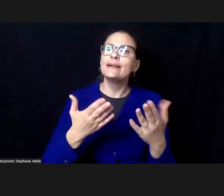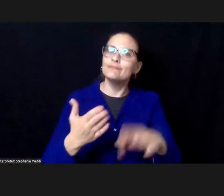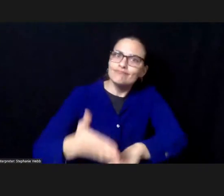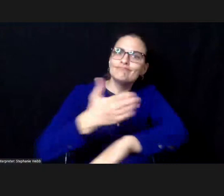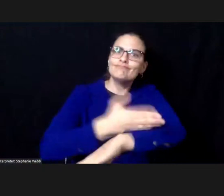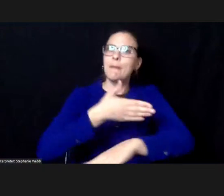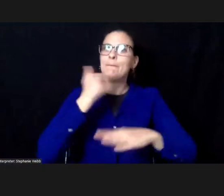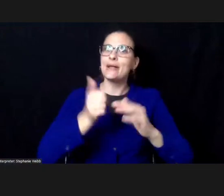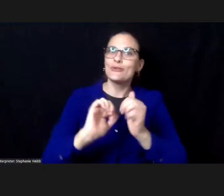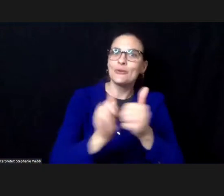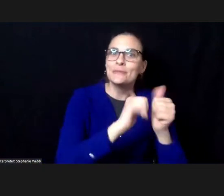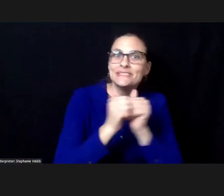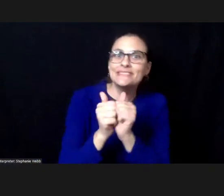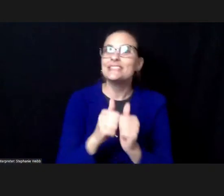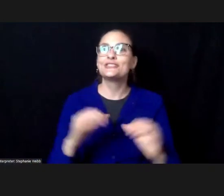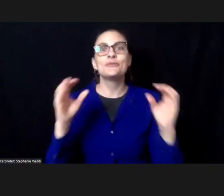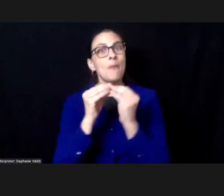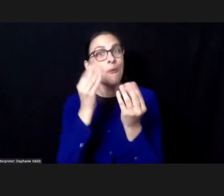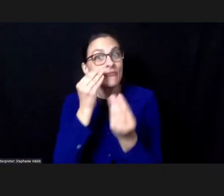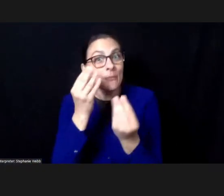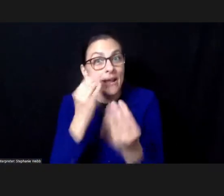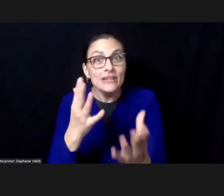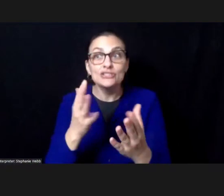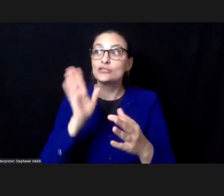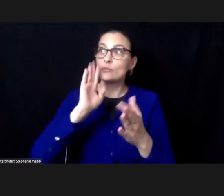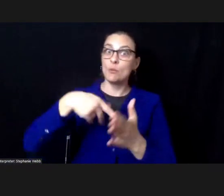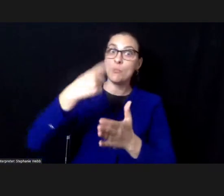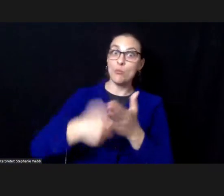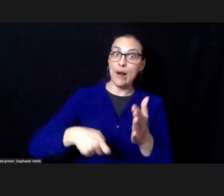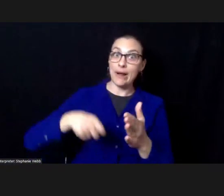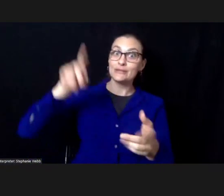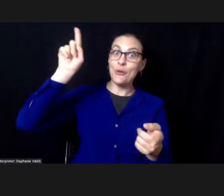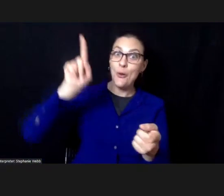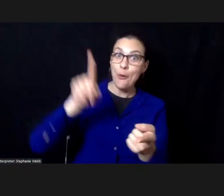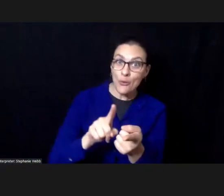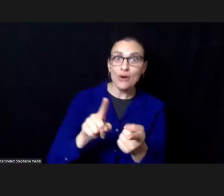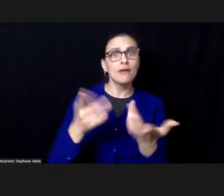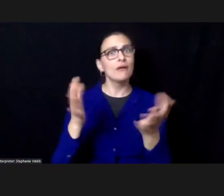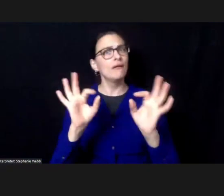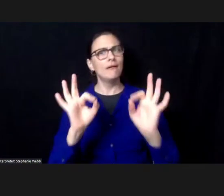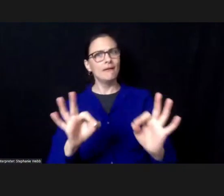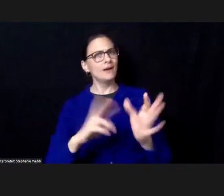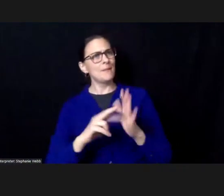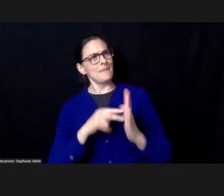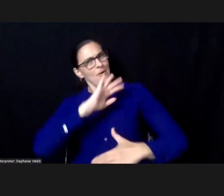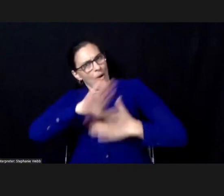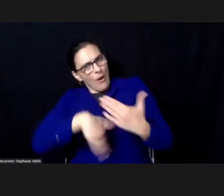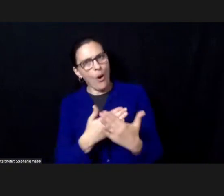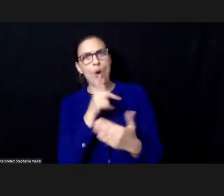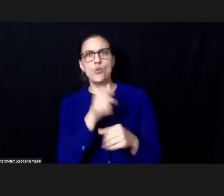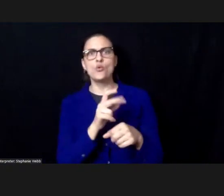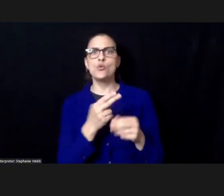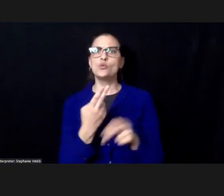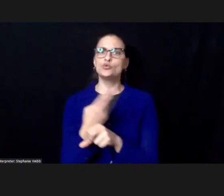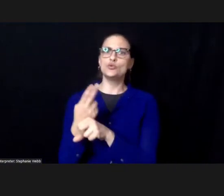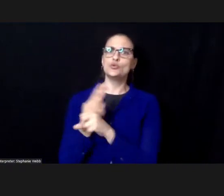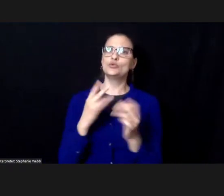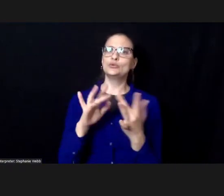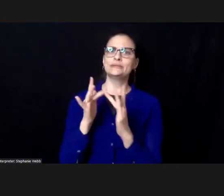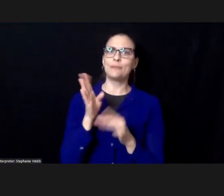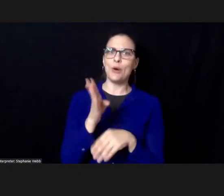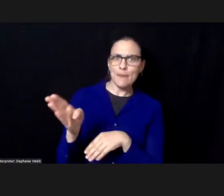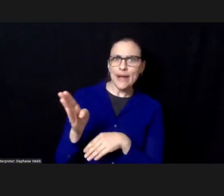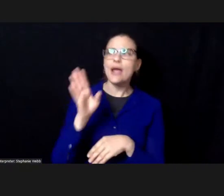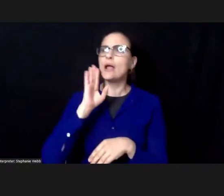lower prices. That's a win for the entire broadband ecosystem. And with that goal in mind, I of course want to thank all of our panelists